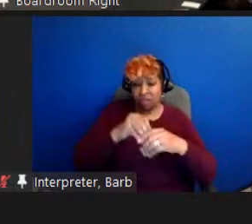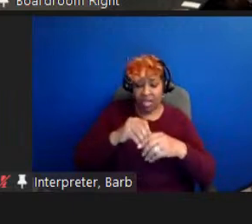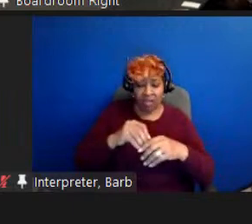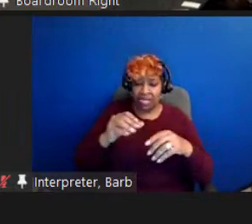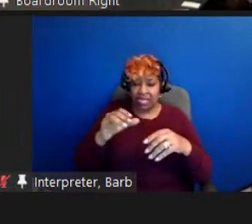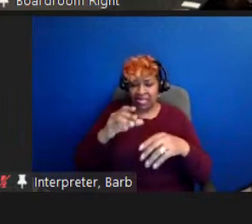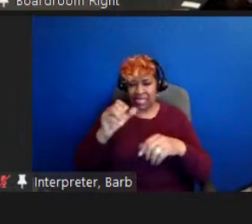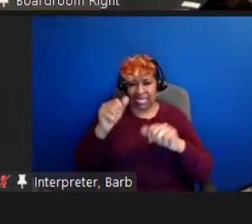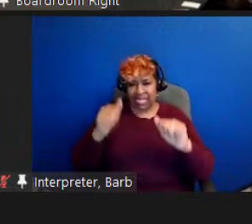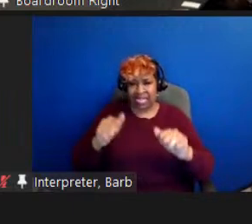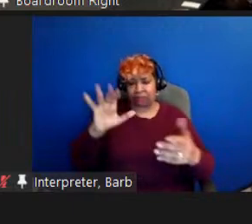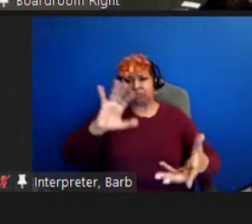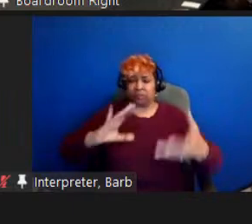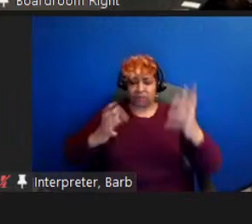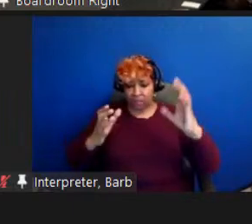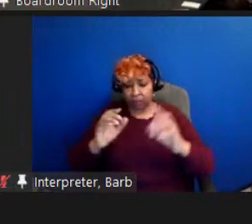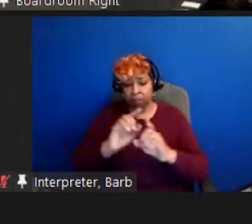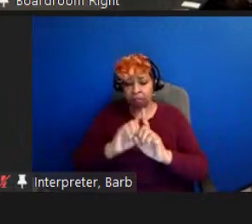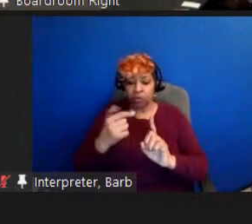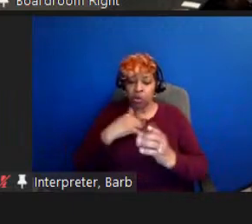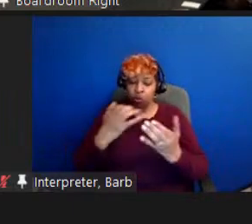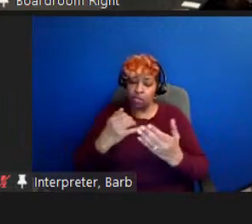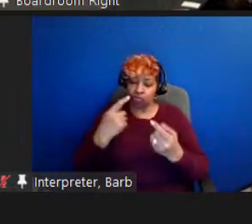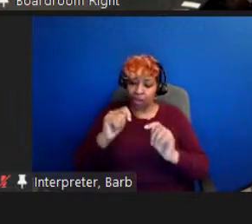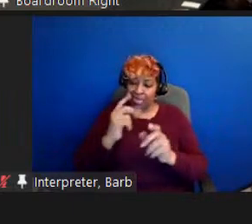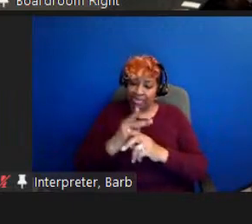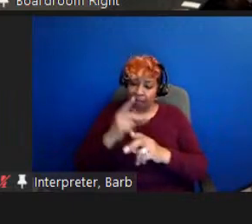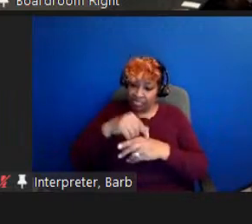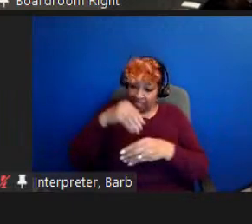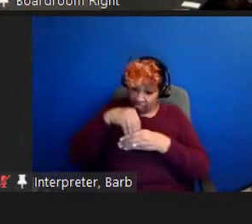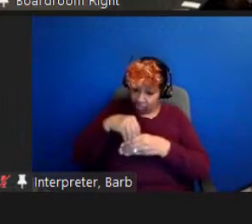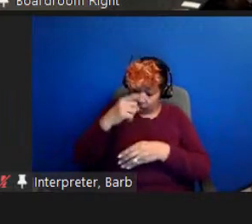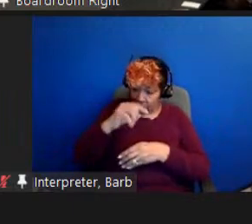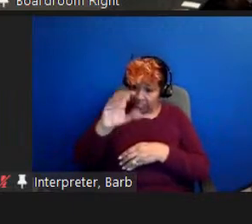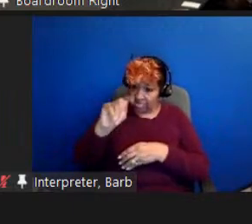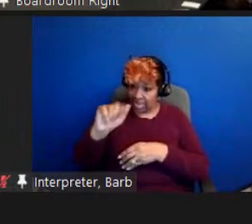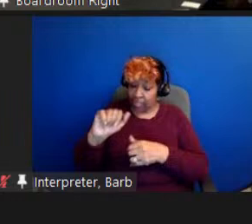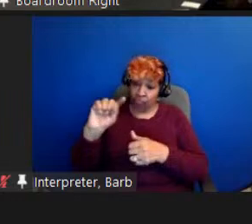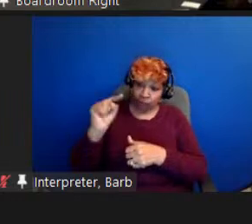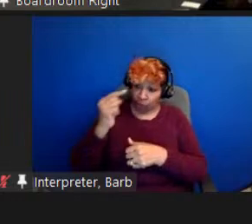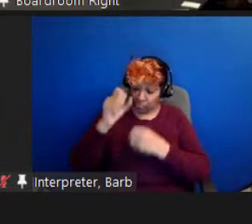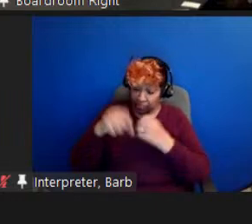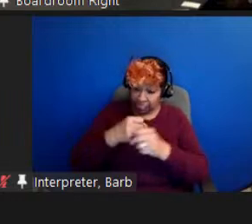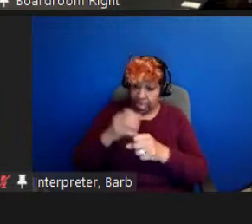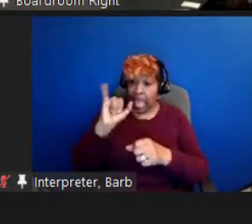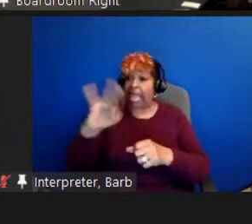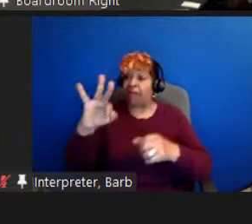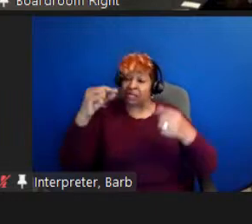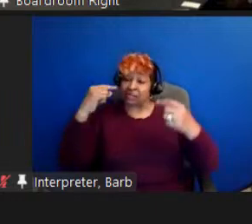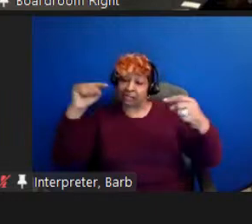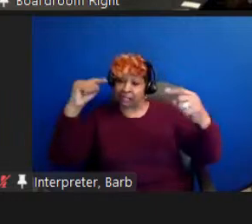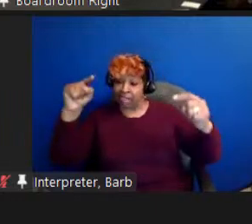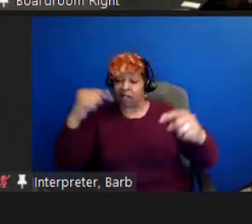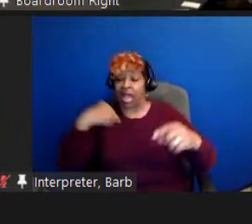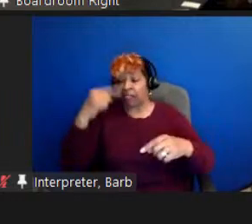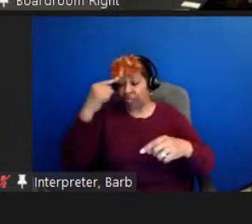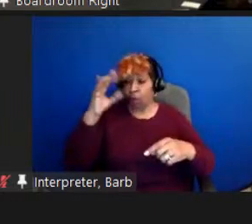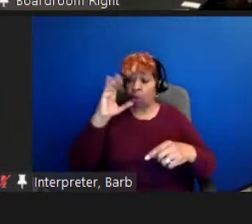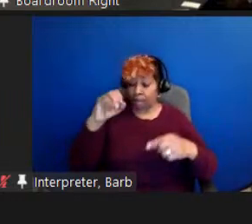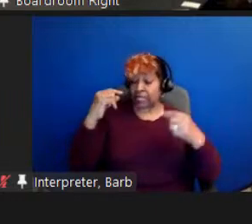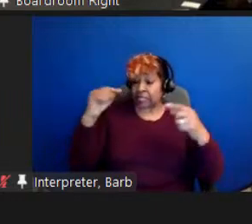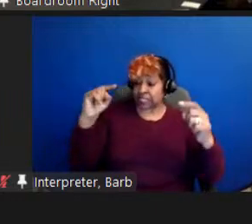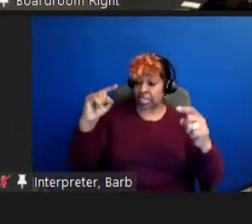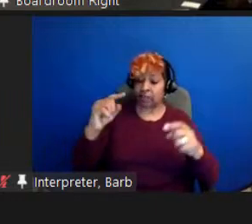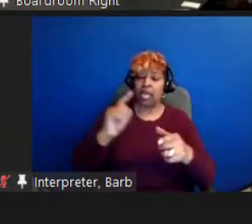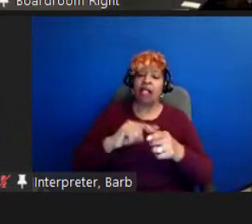little haywire. So we're going to try to keep this internal to CTA for the first year. If it's successful, I think it will be successful. We